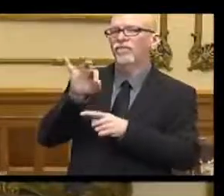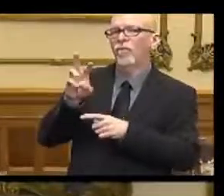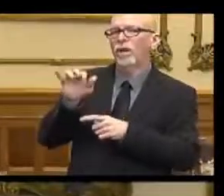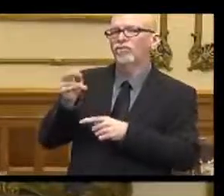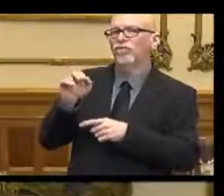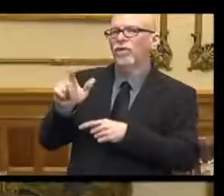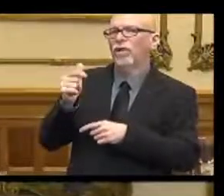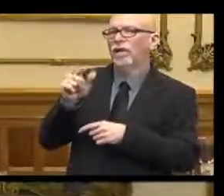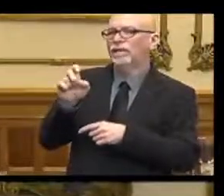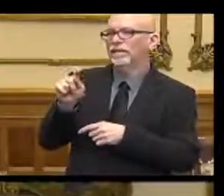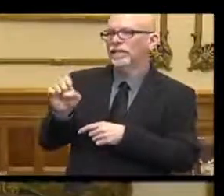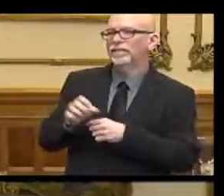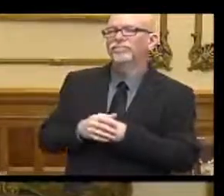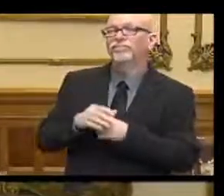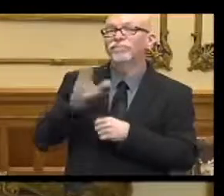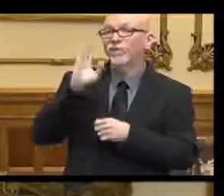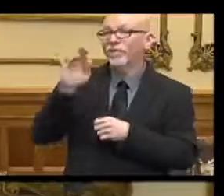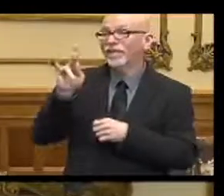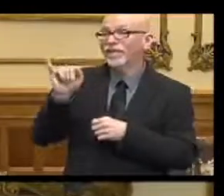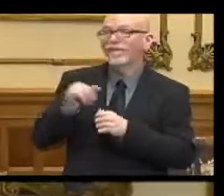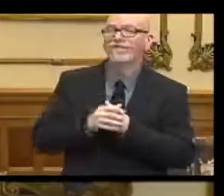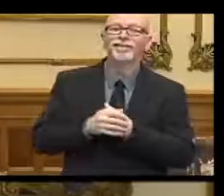Journal-Gazette. Good afternoon, Nikki.